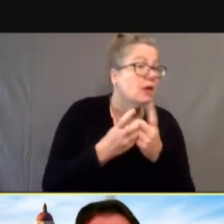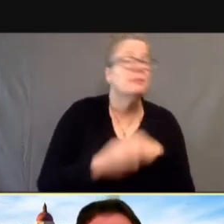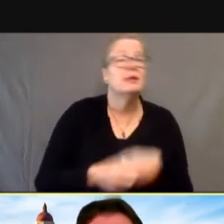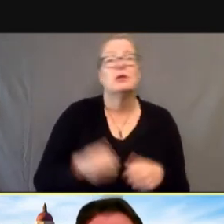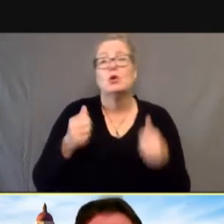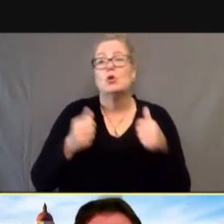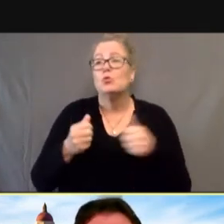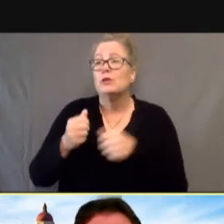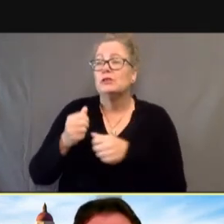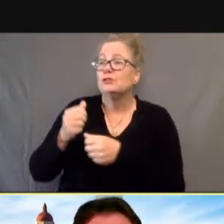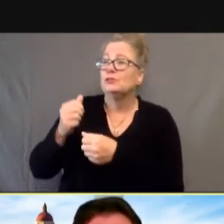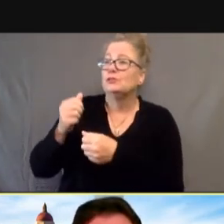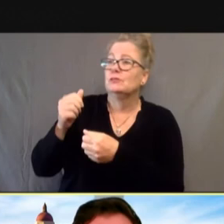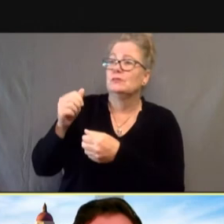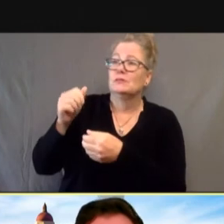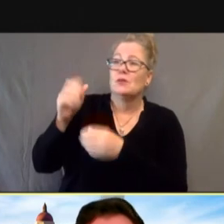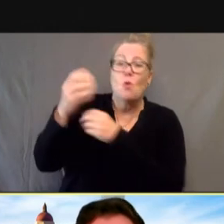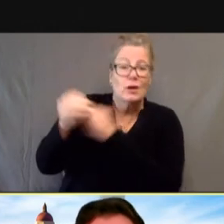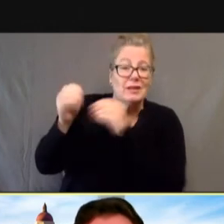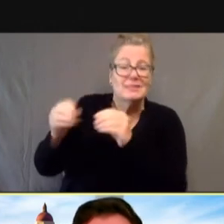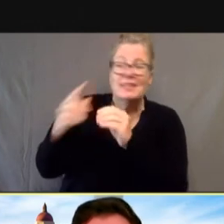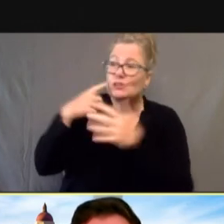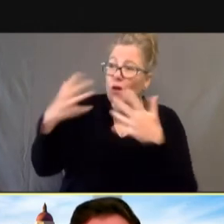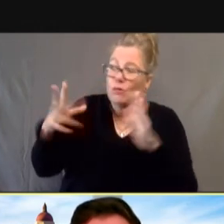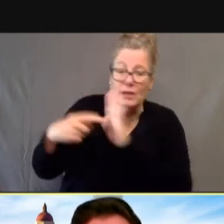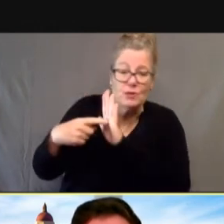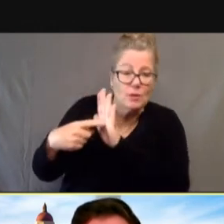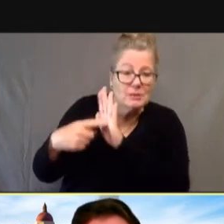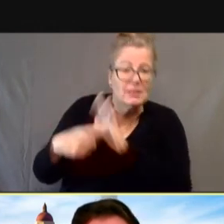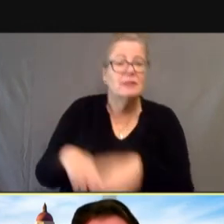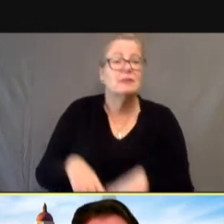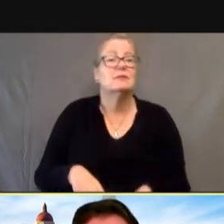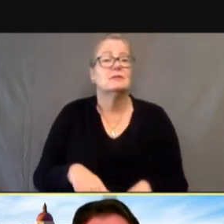disabilities represented, and of course, to allies.